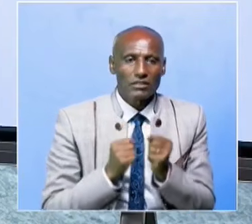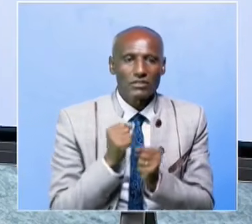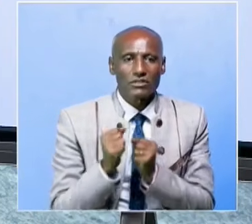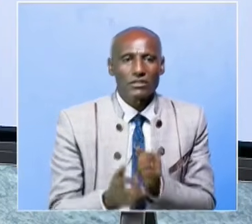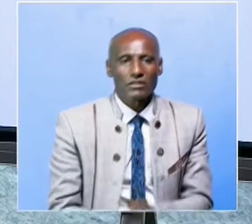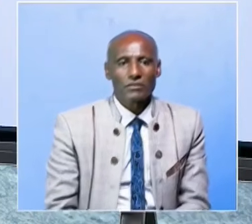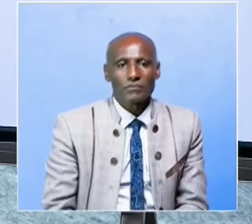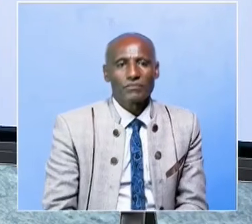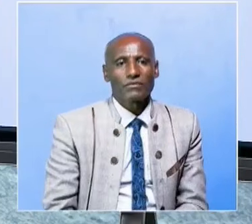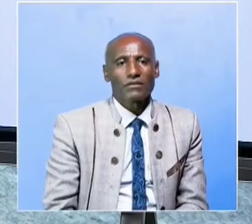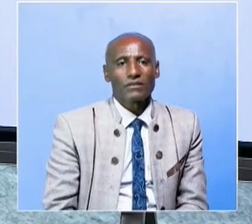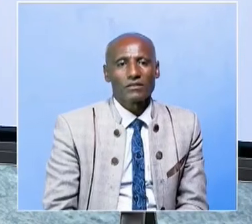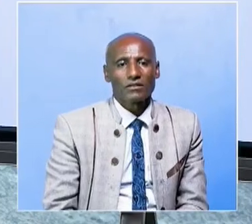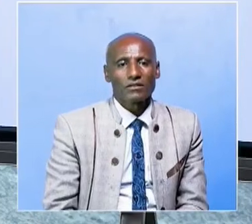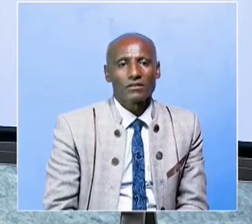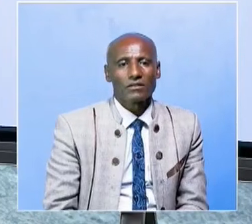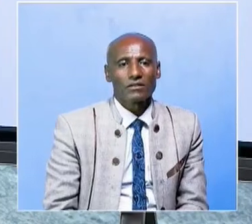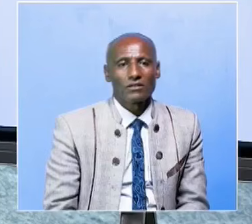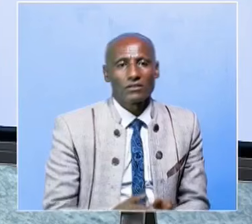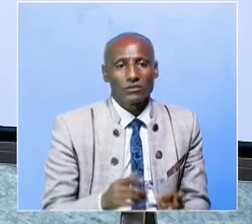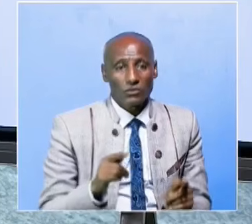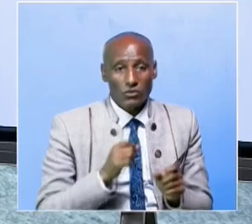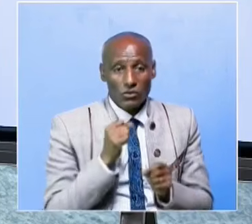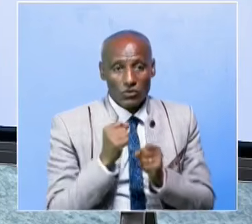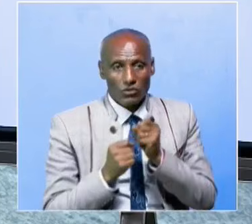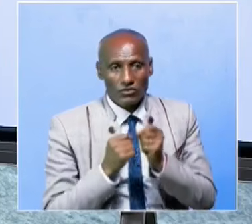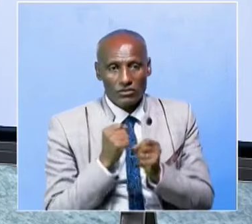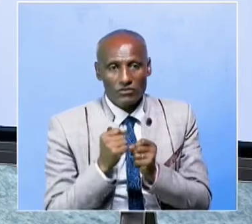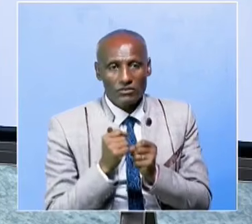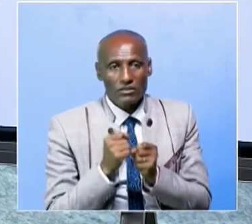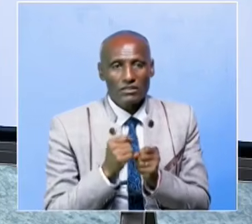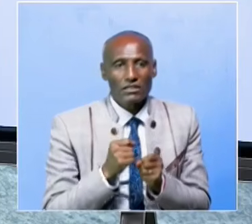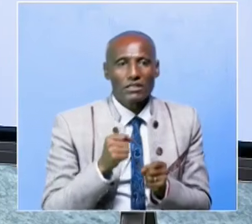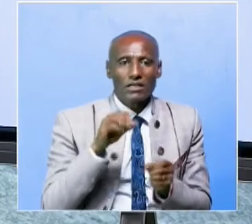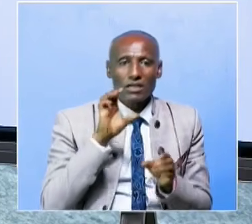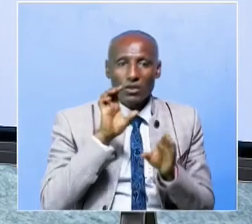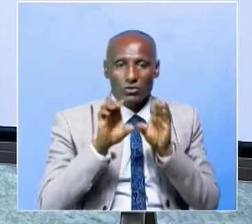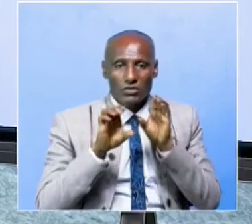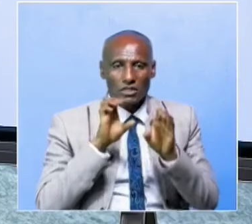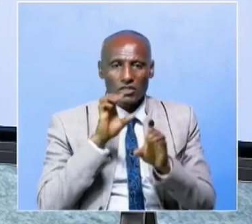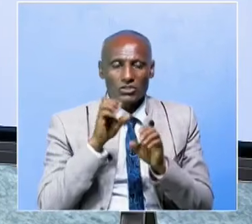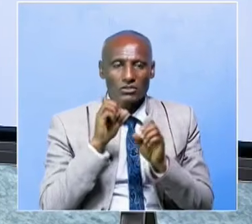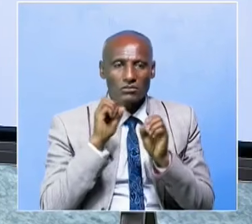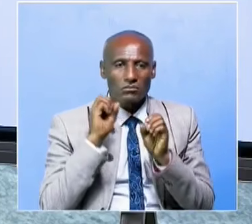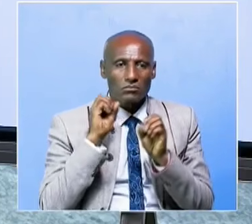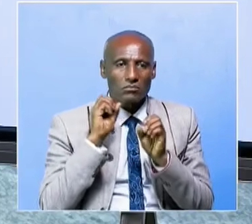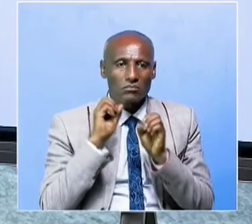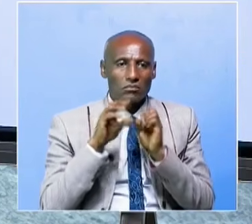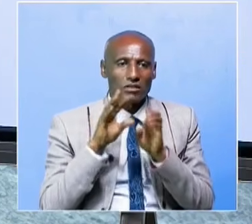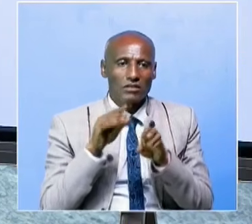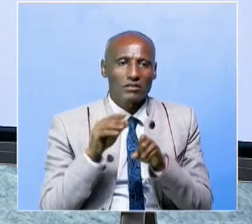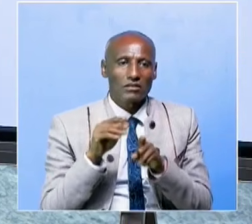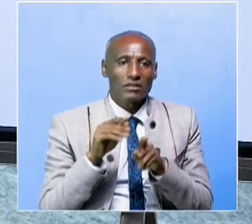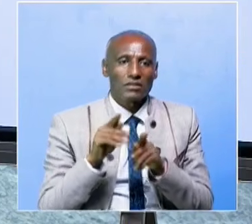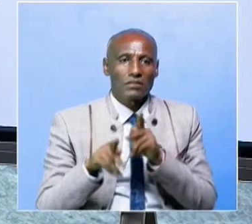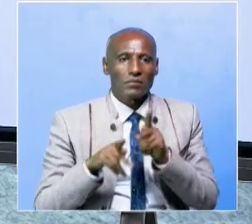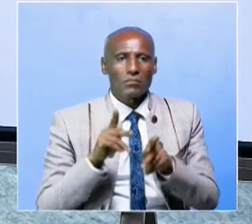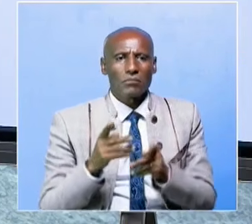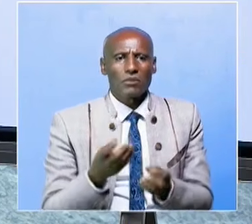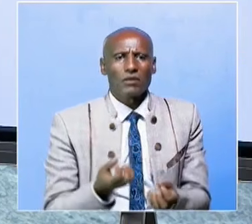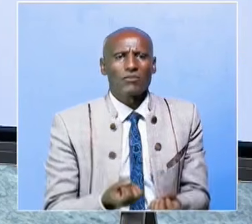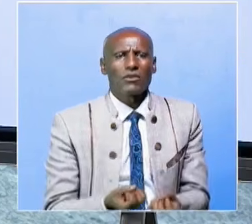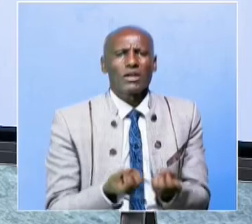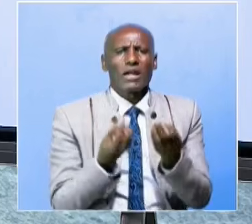people who do fitness consultation to a lot of people. Those people are found a lot